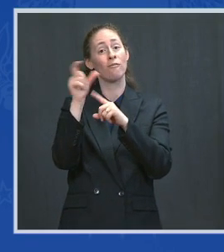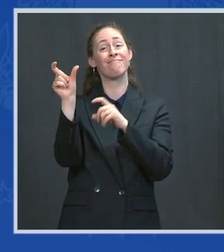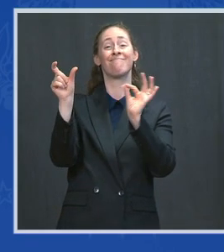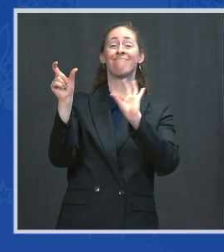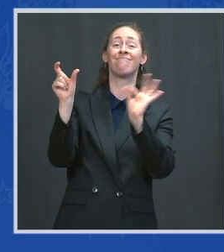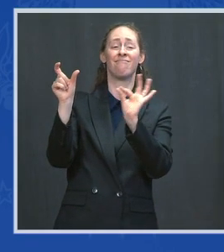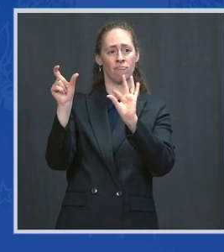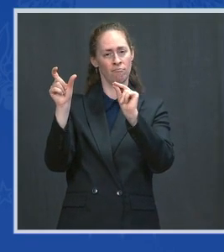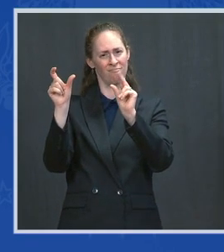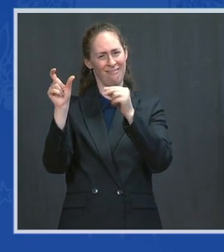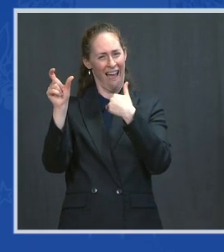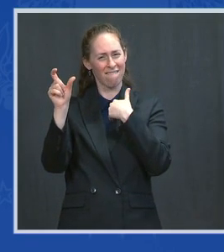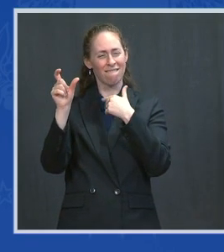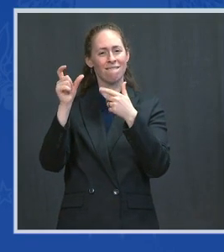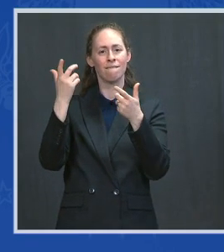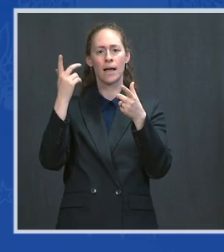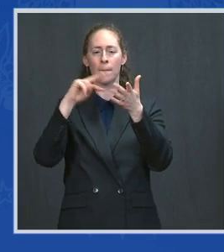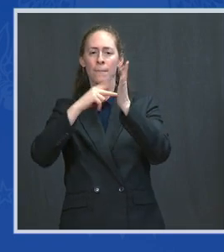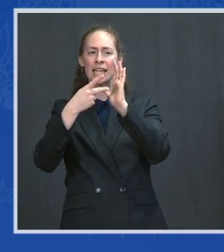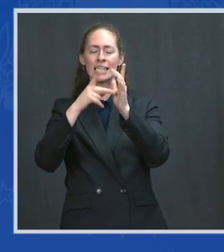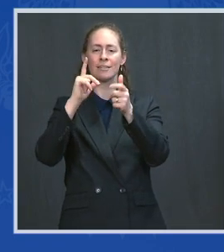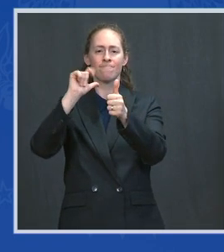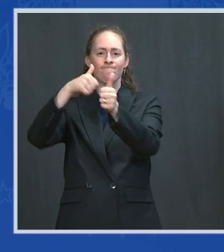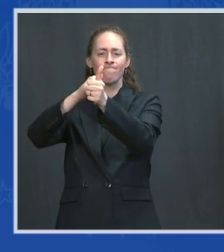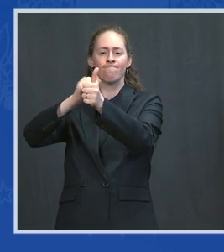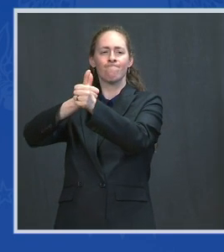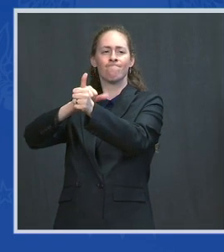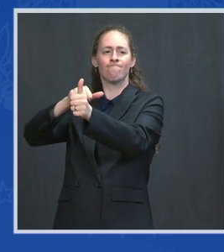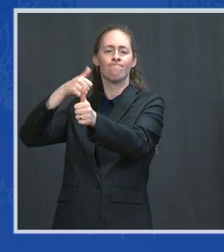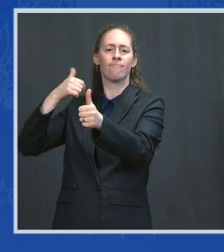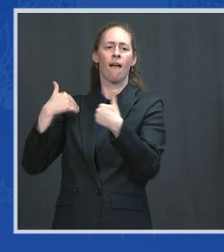Consequences. But silence is complicity.